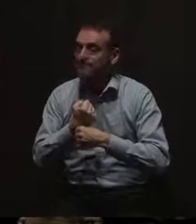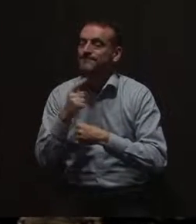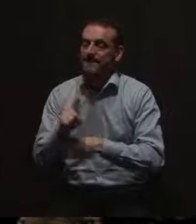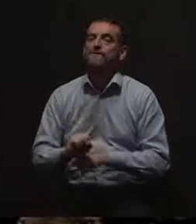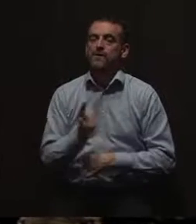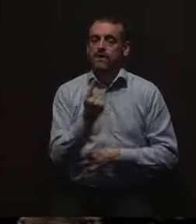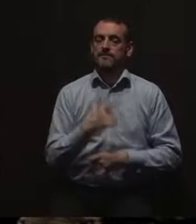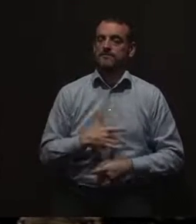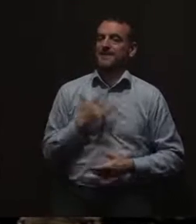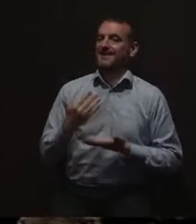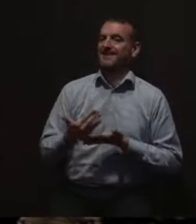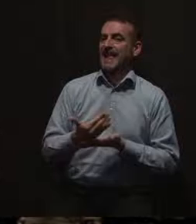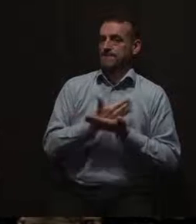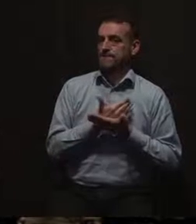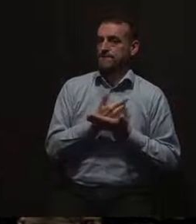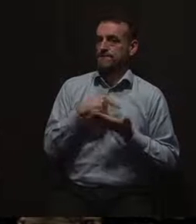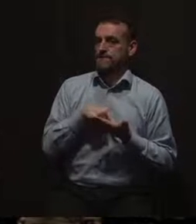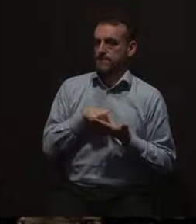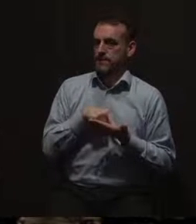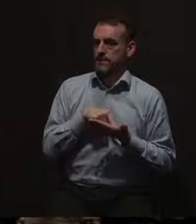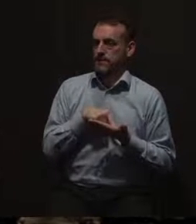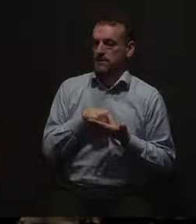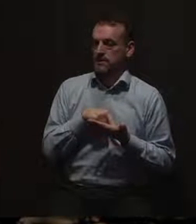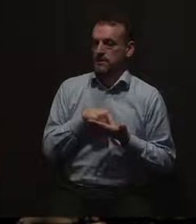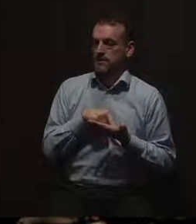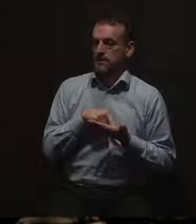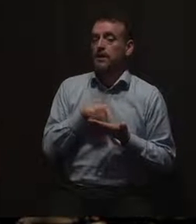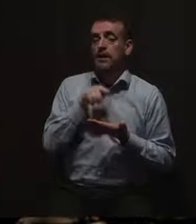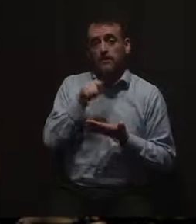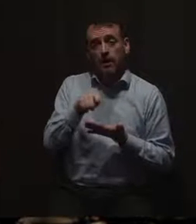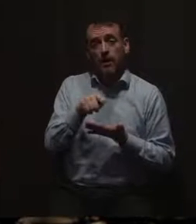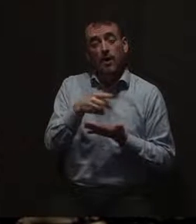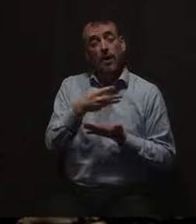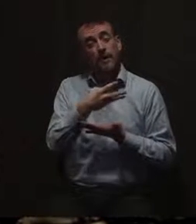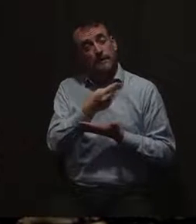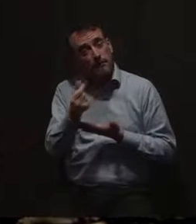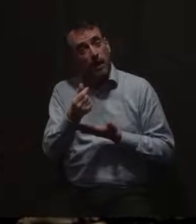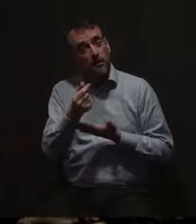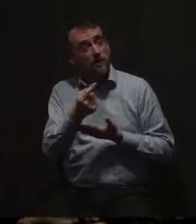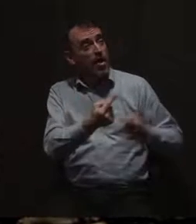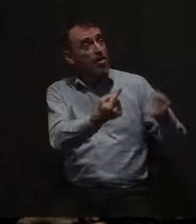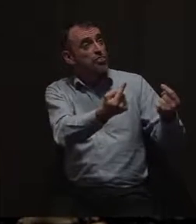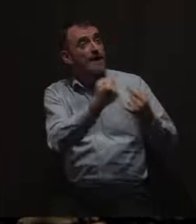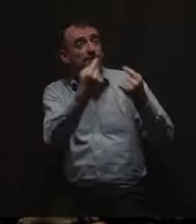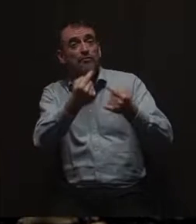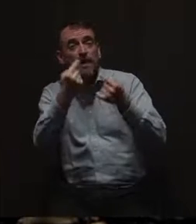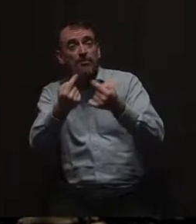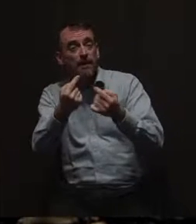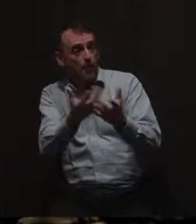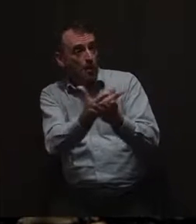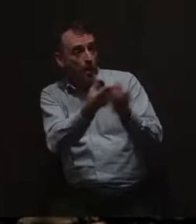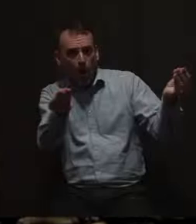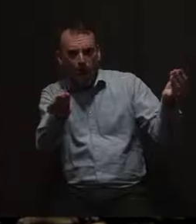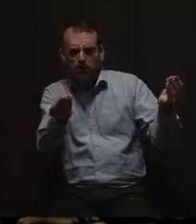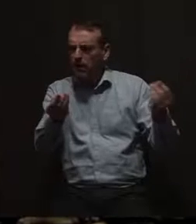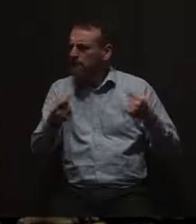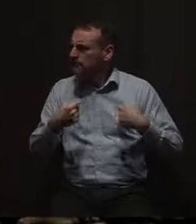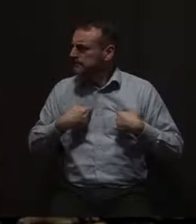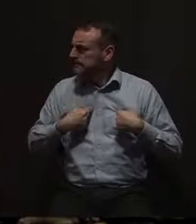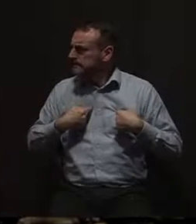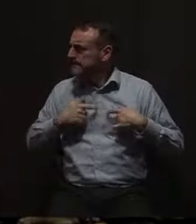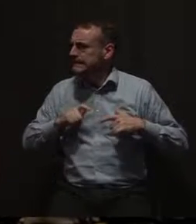Only sometimes we can take away all the threat and we still don't feel safe. And that's interesting. So